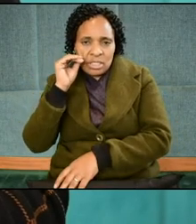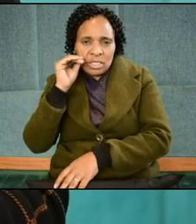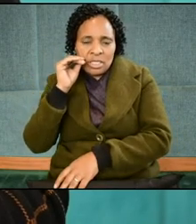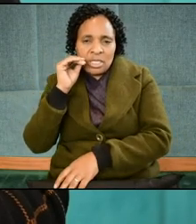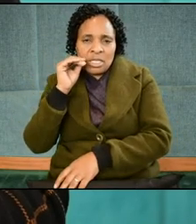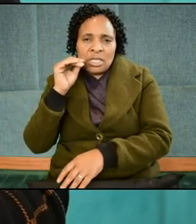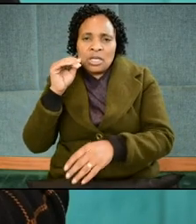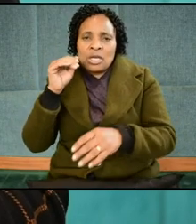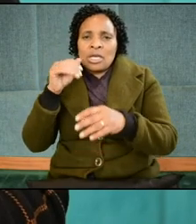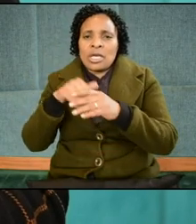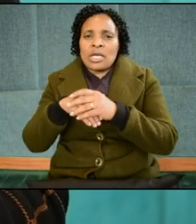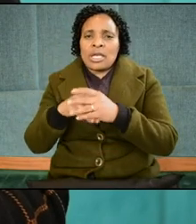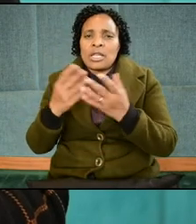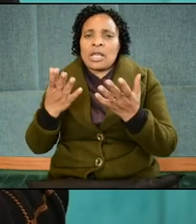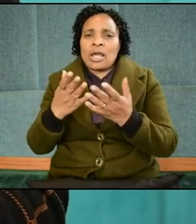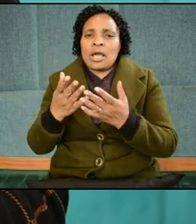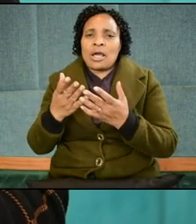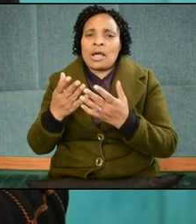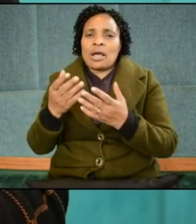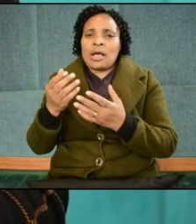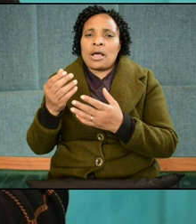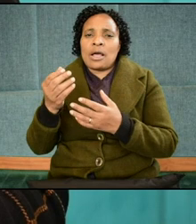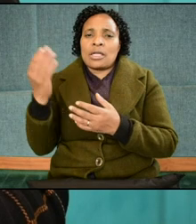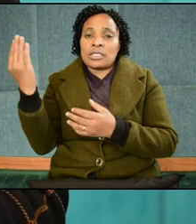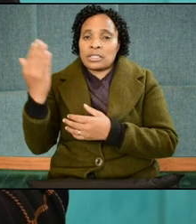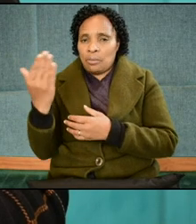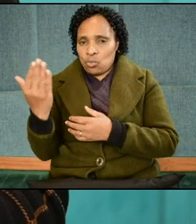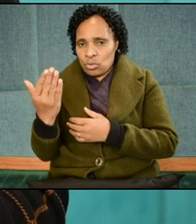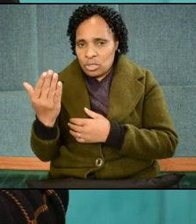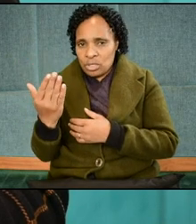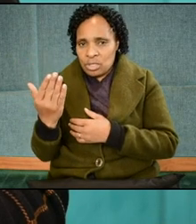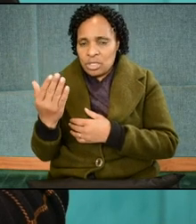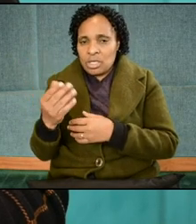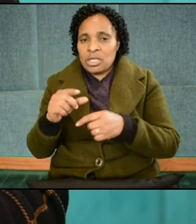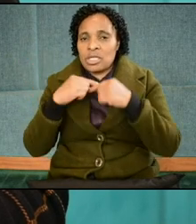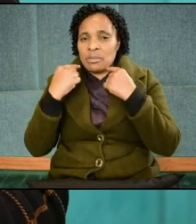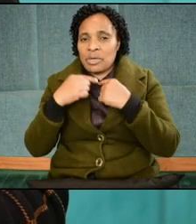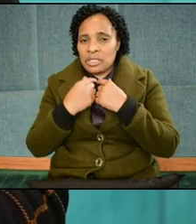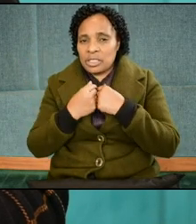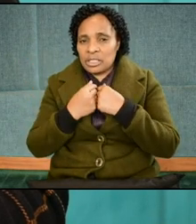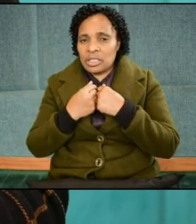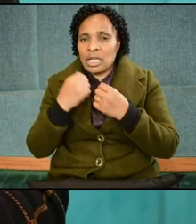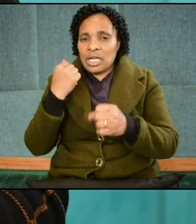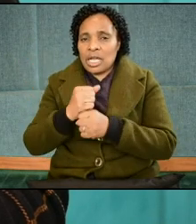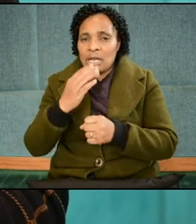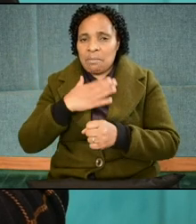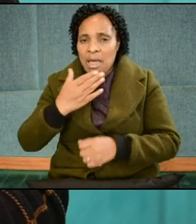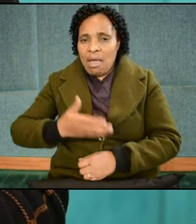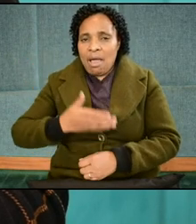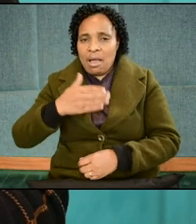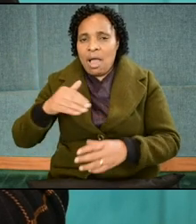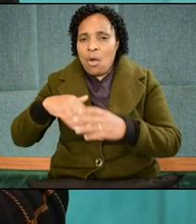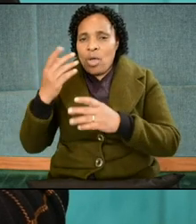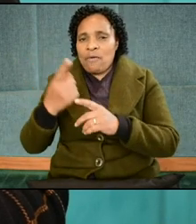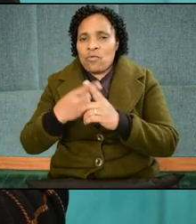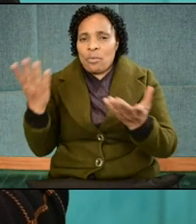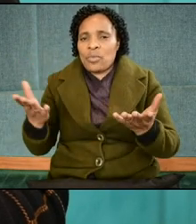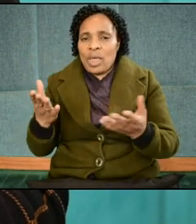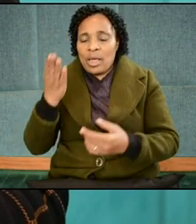Phinehas, son of Eleazar, the son of Aaron, the priest, has turned my anger away from the